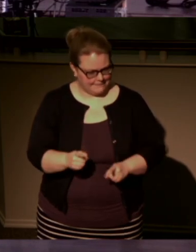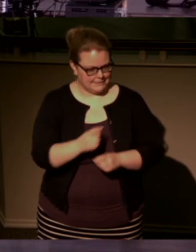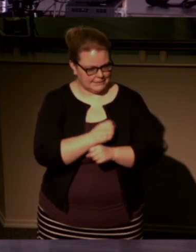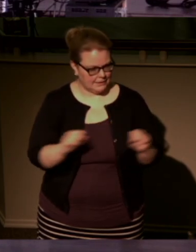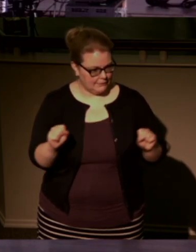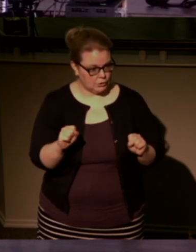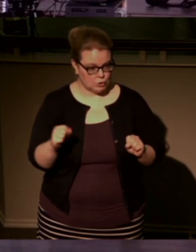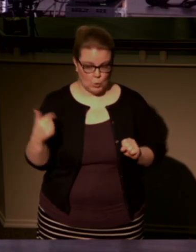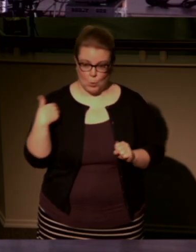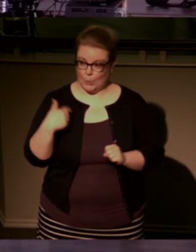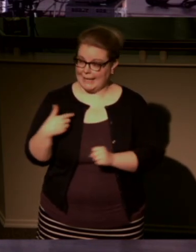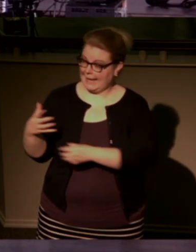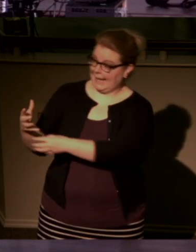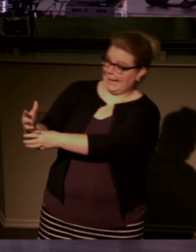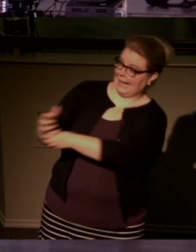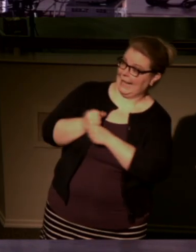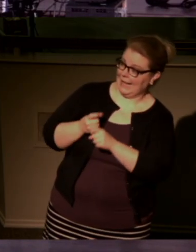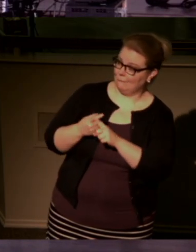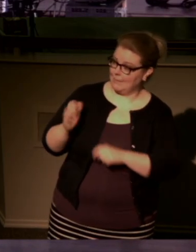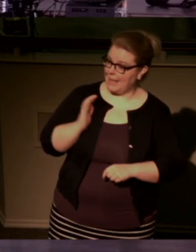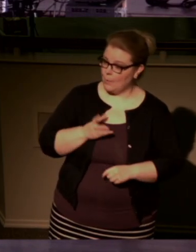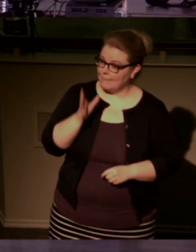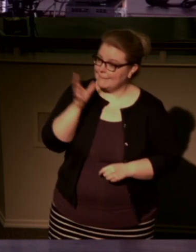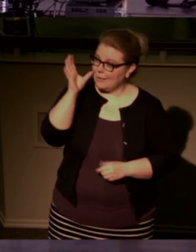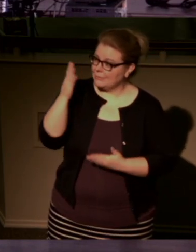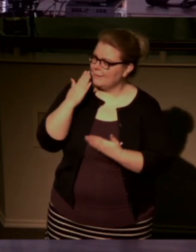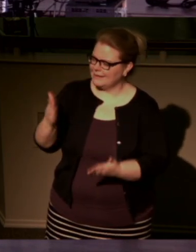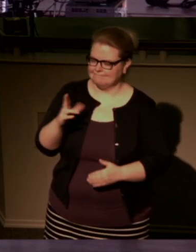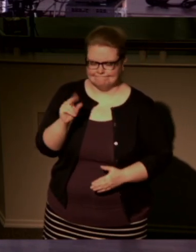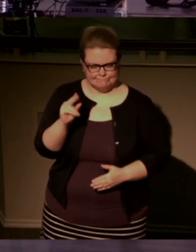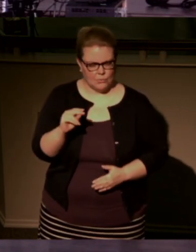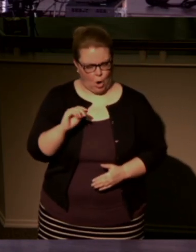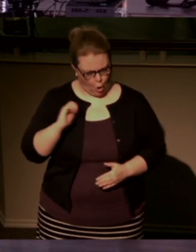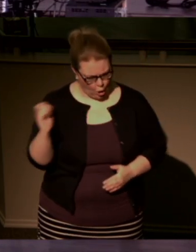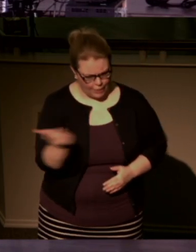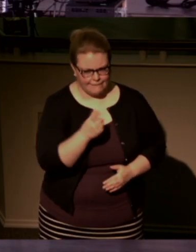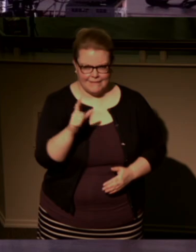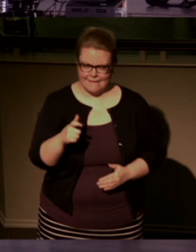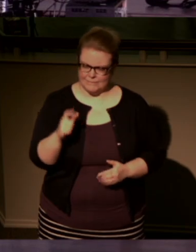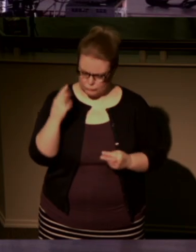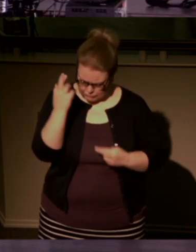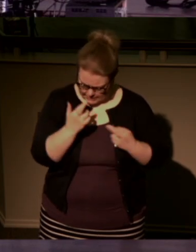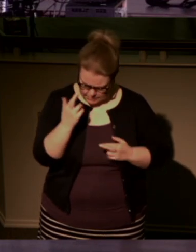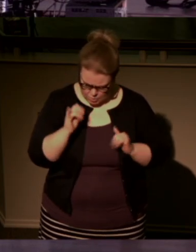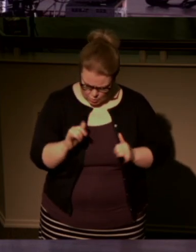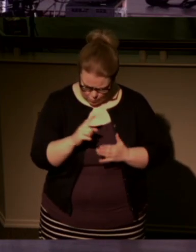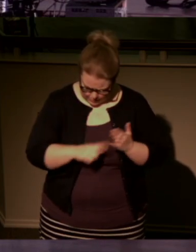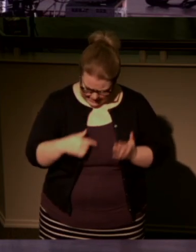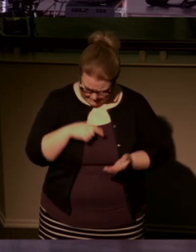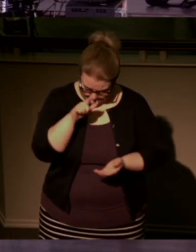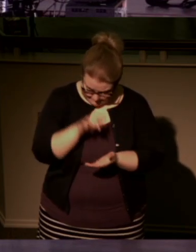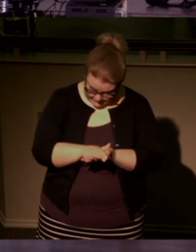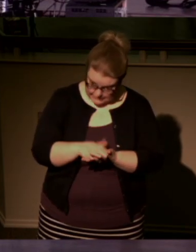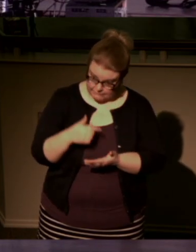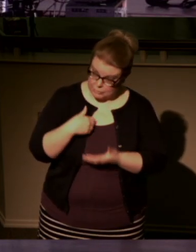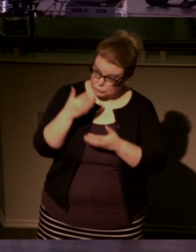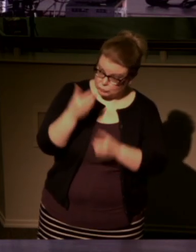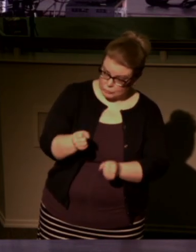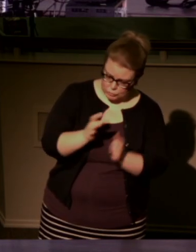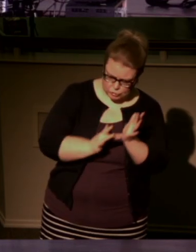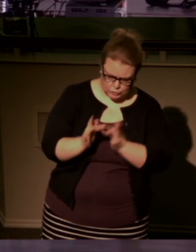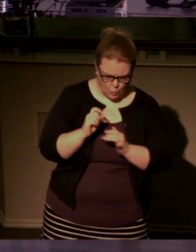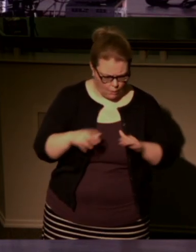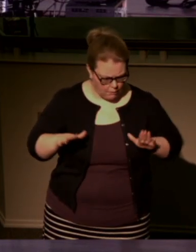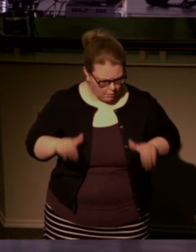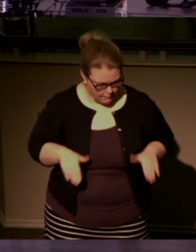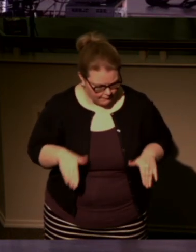has that encounter and has to come face to face with what we believe. And so you notice some really important things take shape in